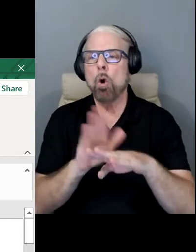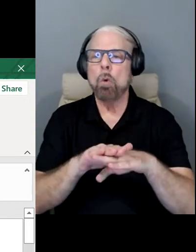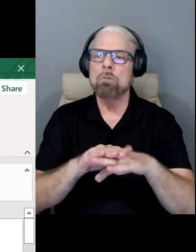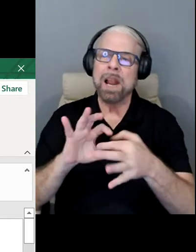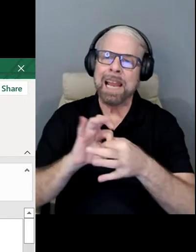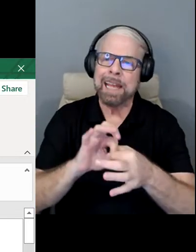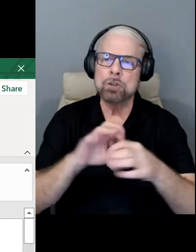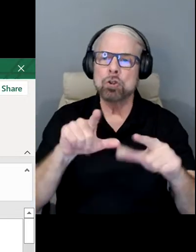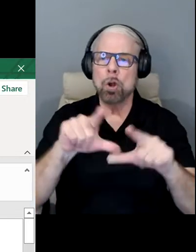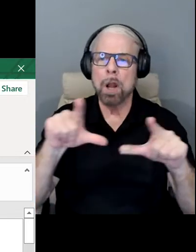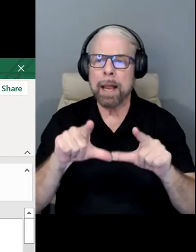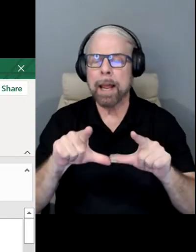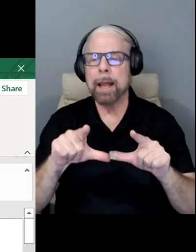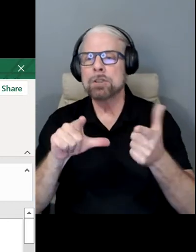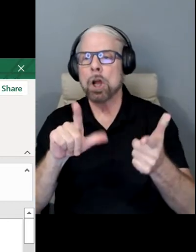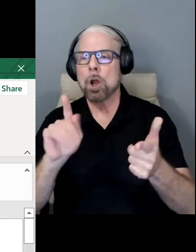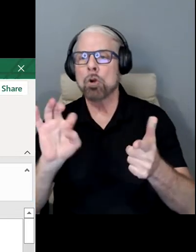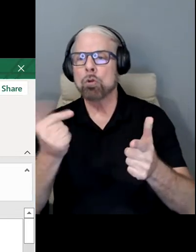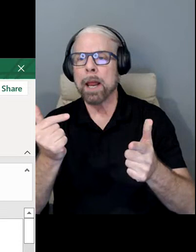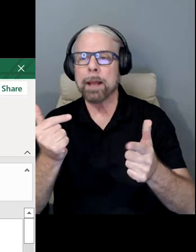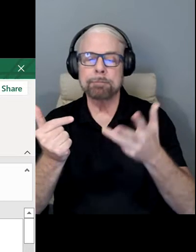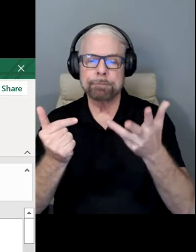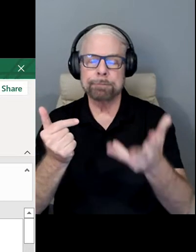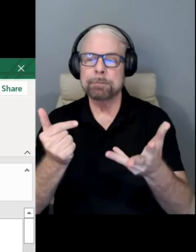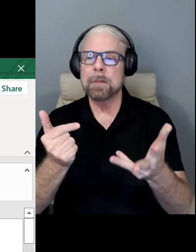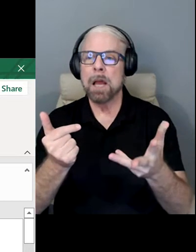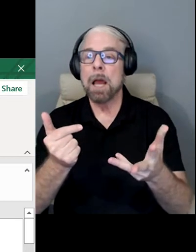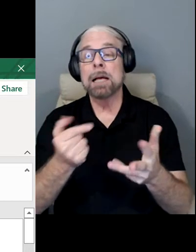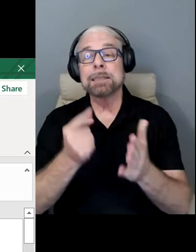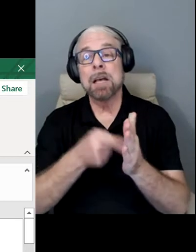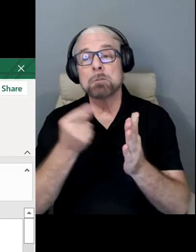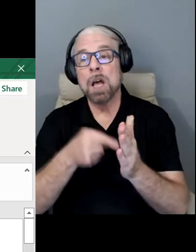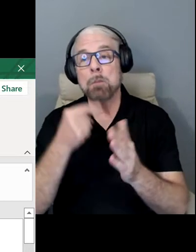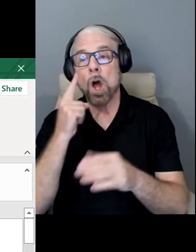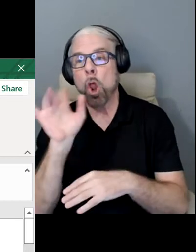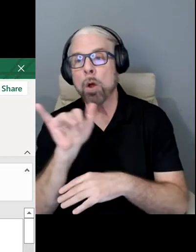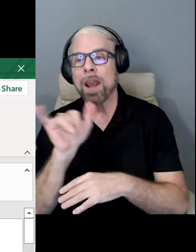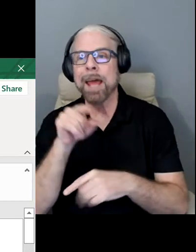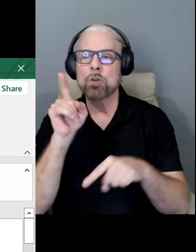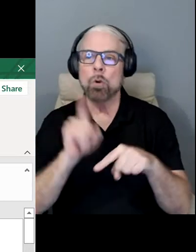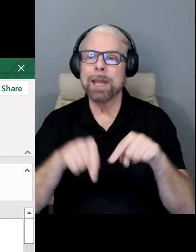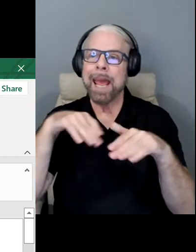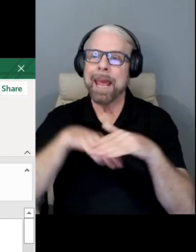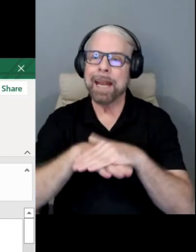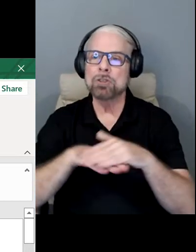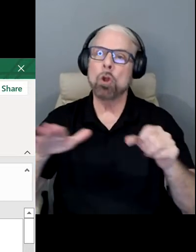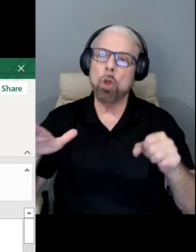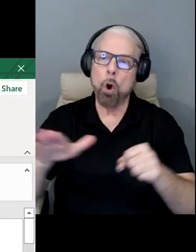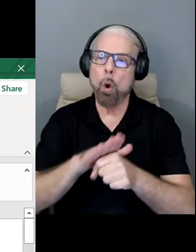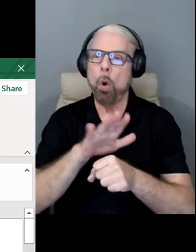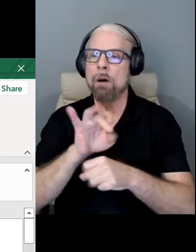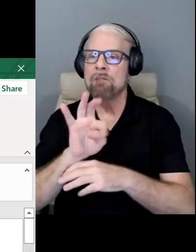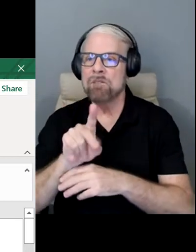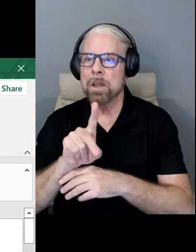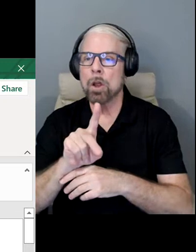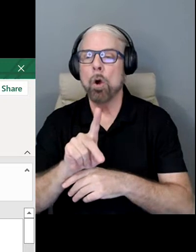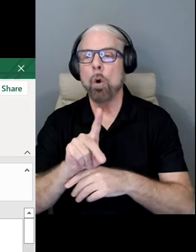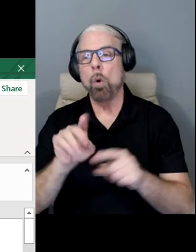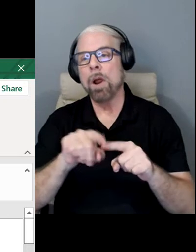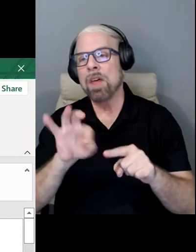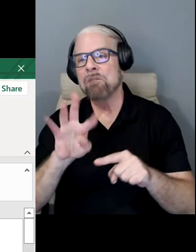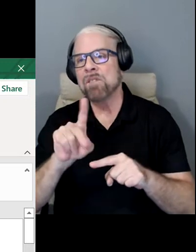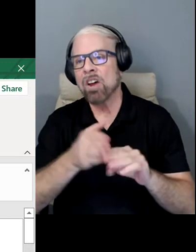location, Greg, to point out, it will sometimes look like you can't enter the whole field or the field next to it. So